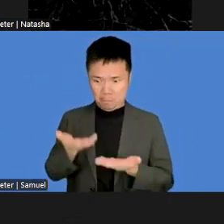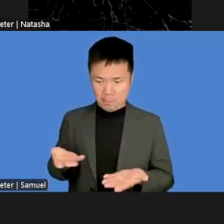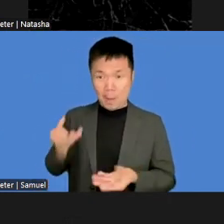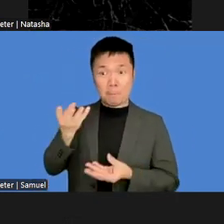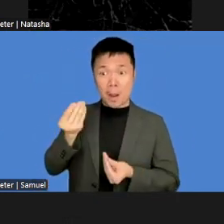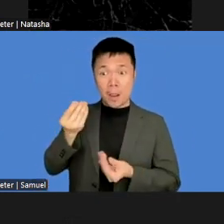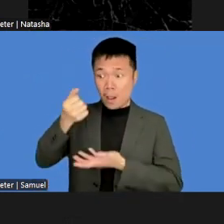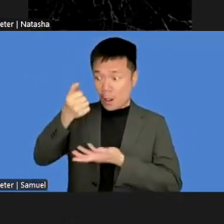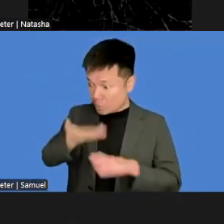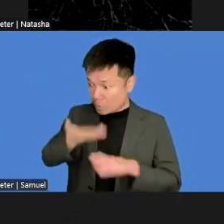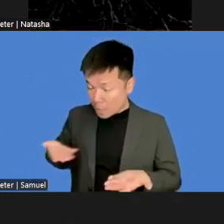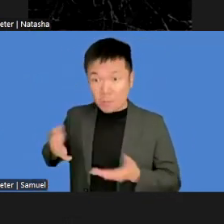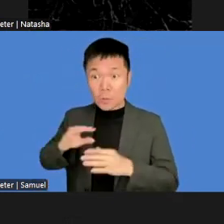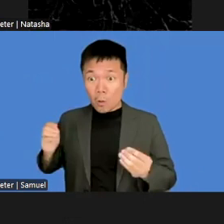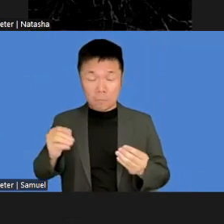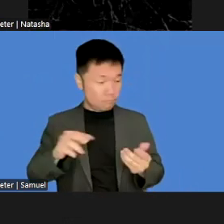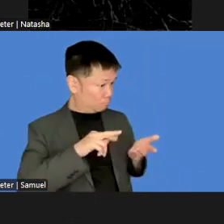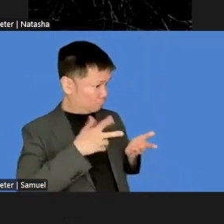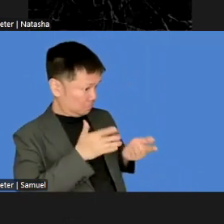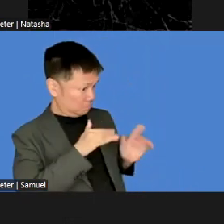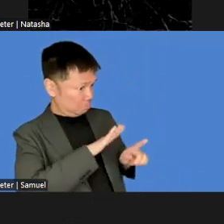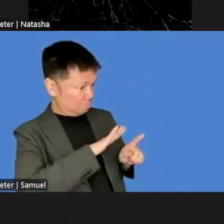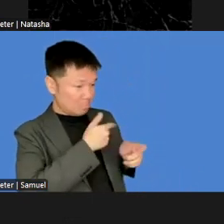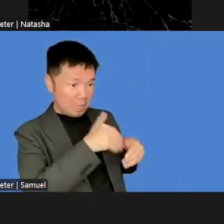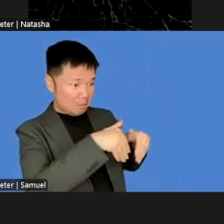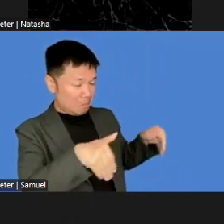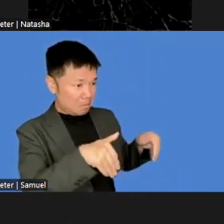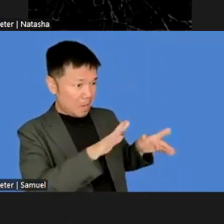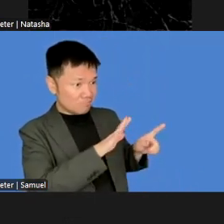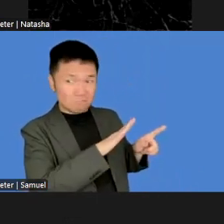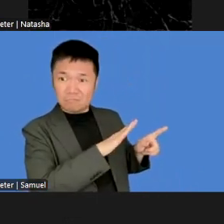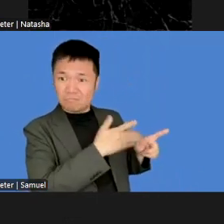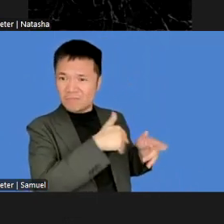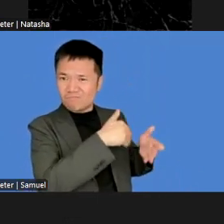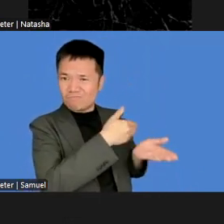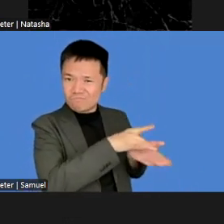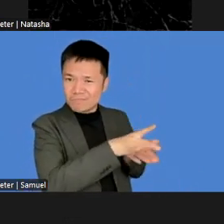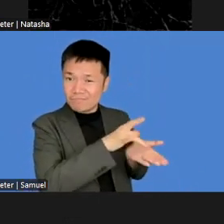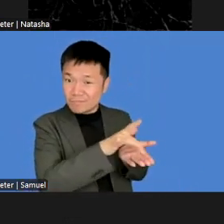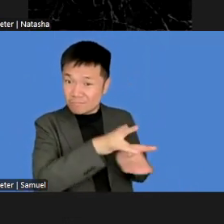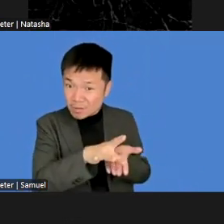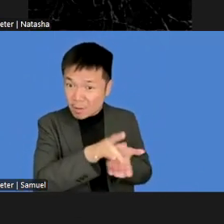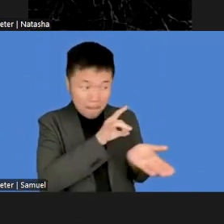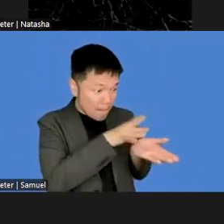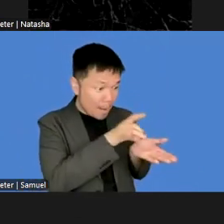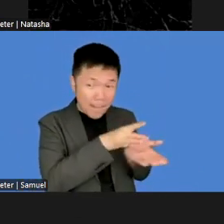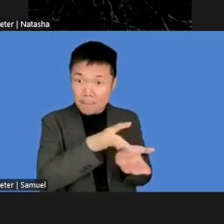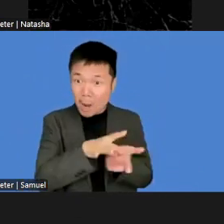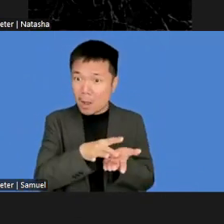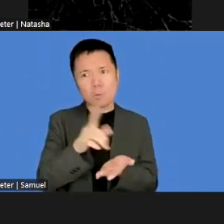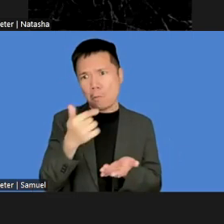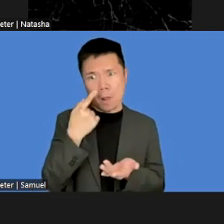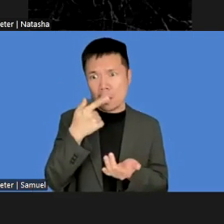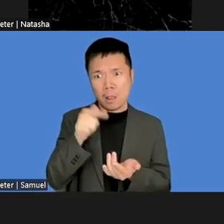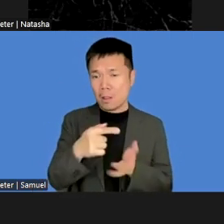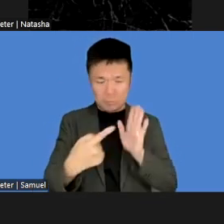children with disabilities or persons with disabilities in general, and makes it and nullifies the provisions of Section 9 that